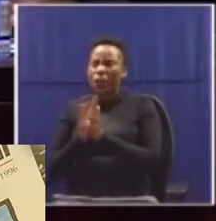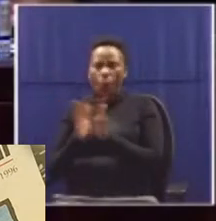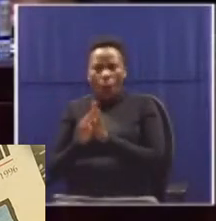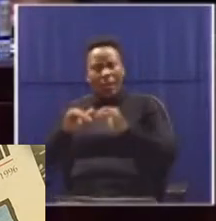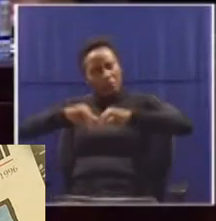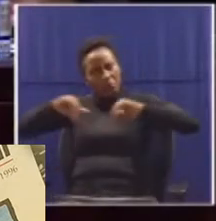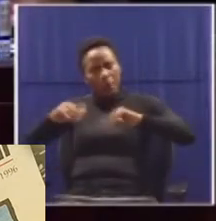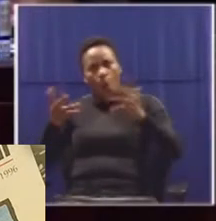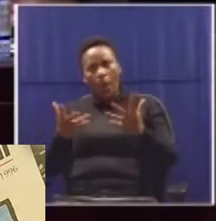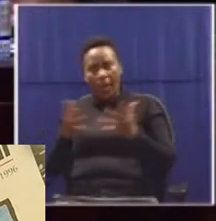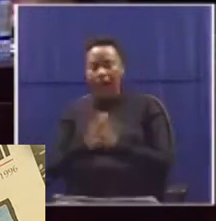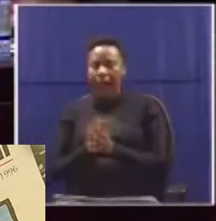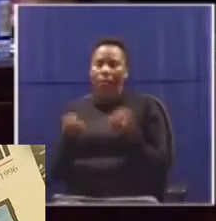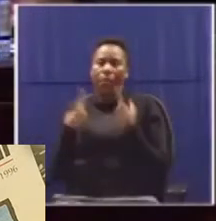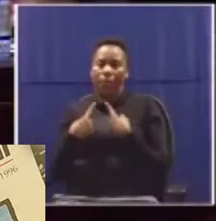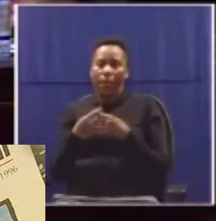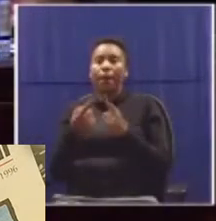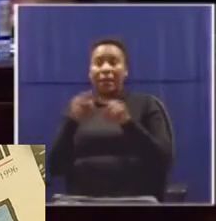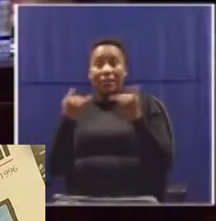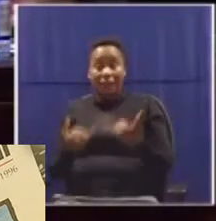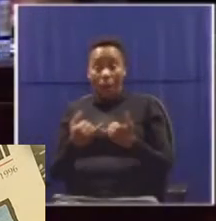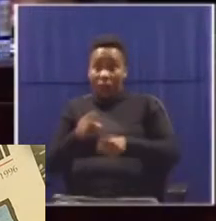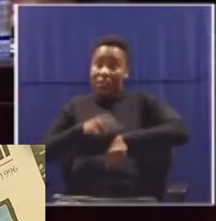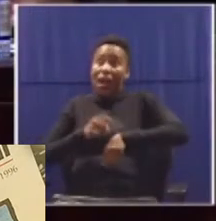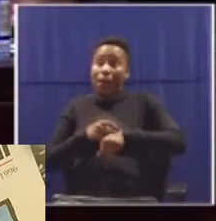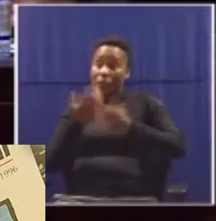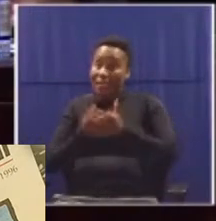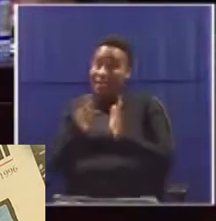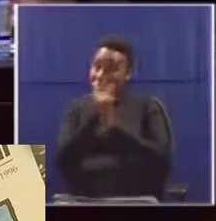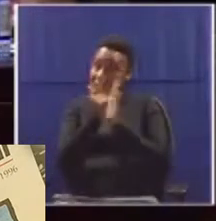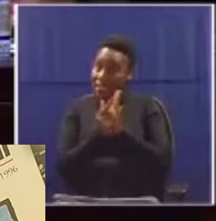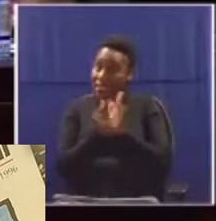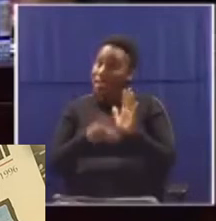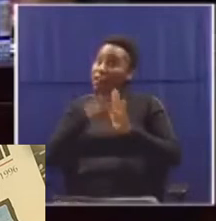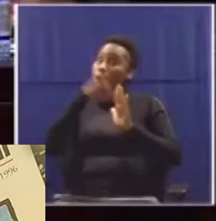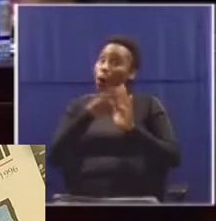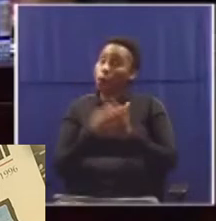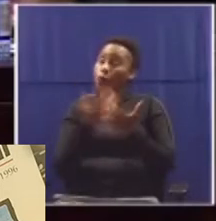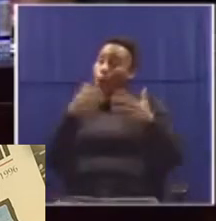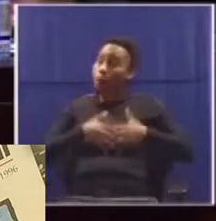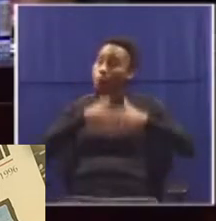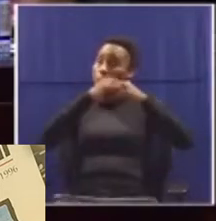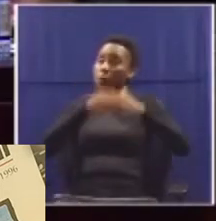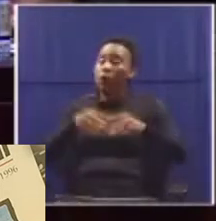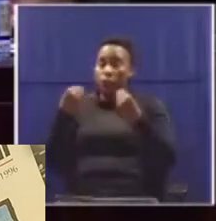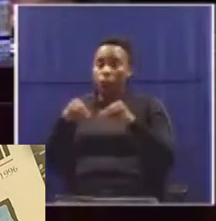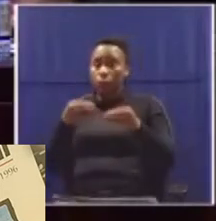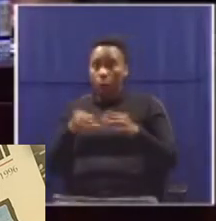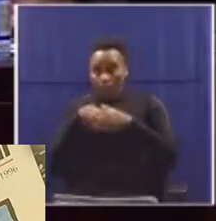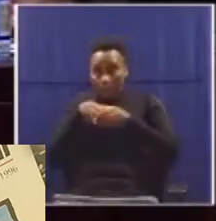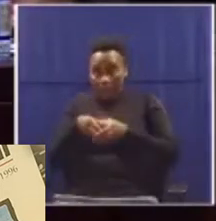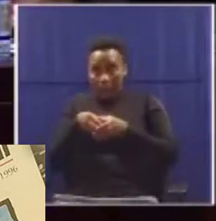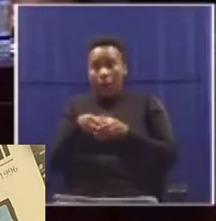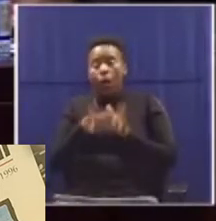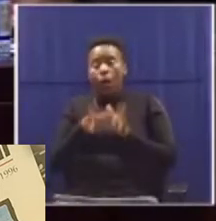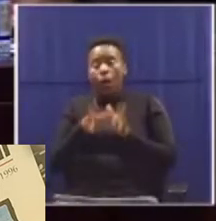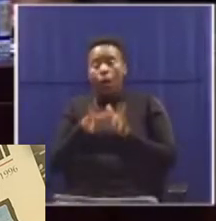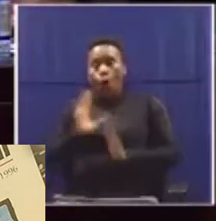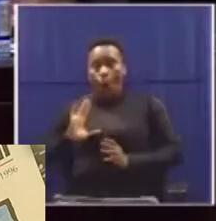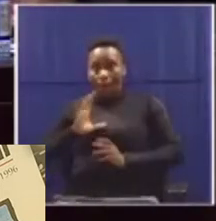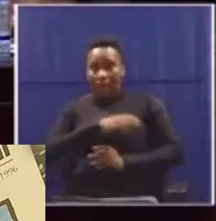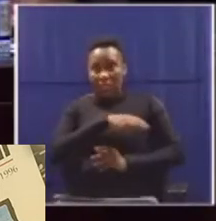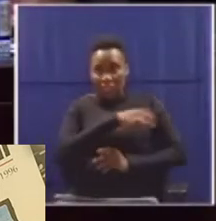same and therefore it is time legitation is developed to create small business commission and appeals